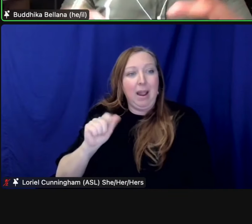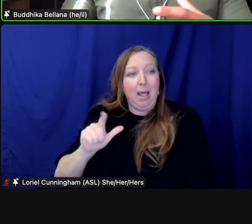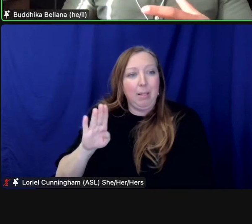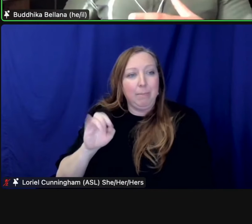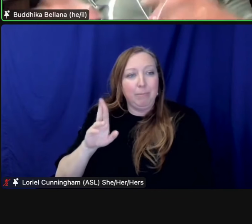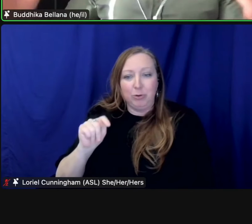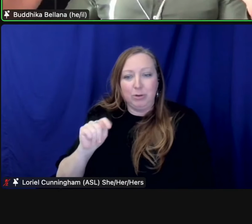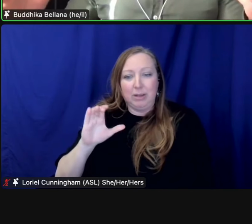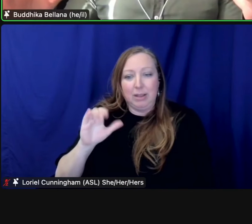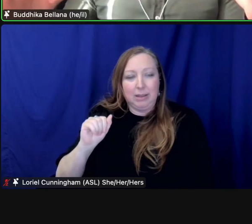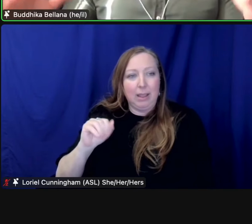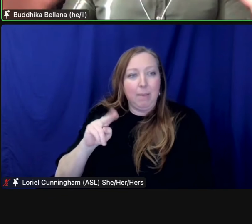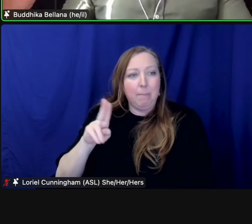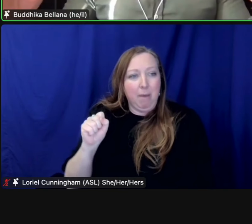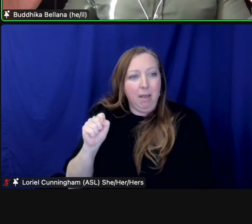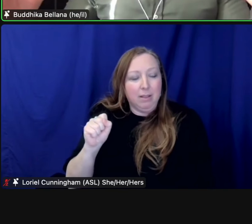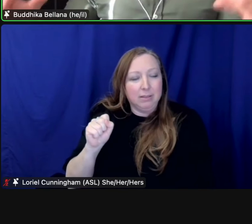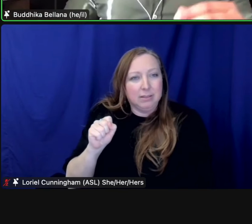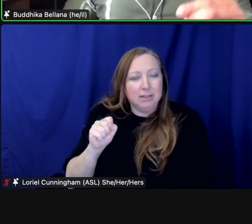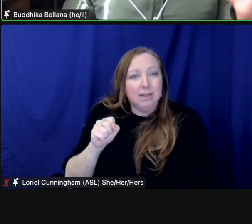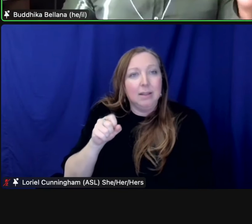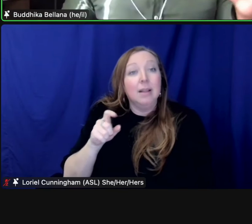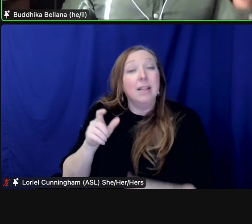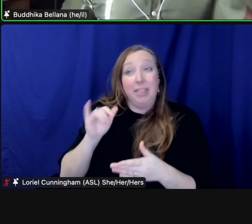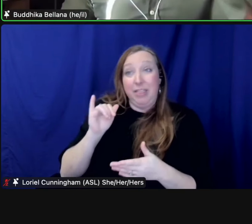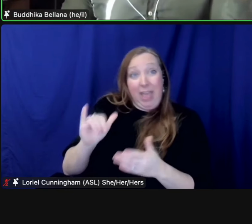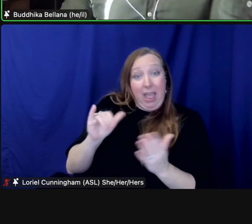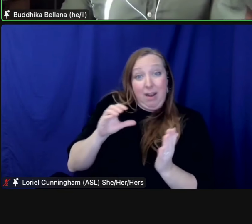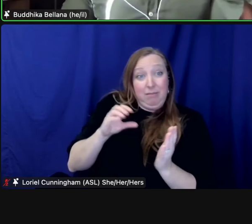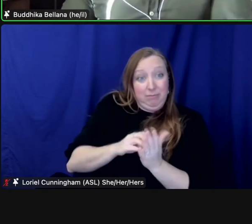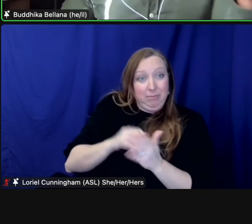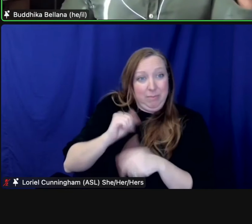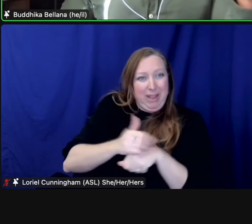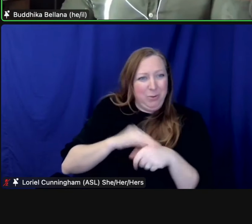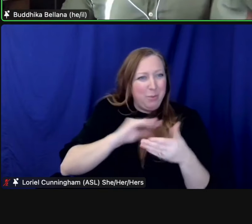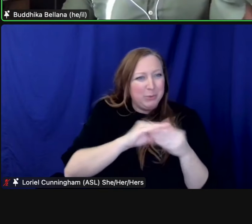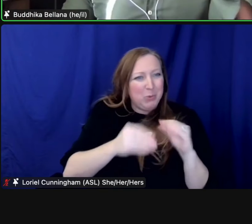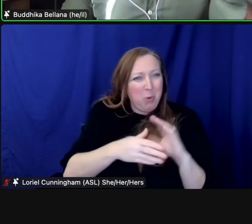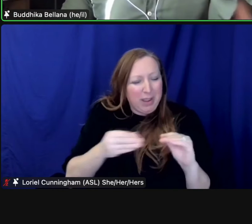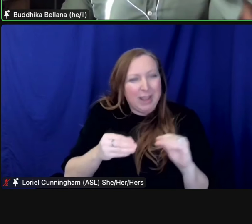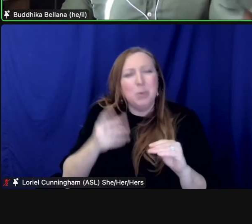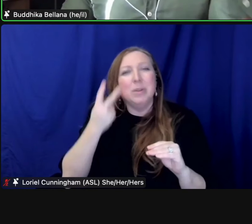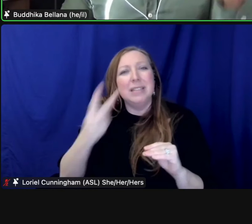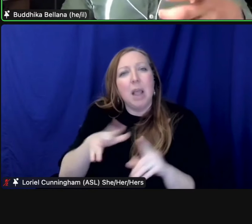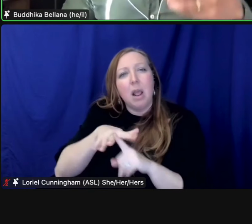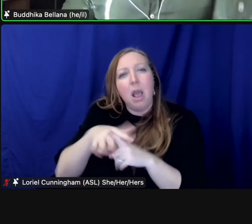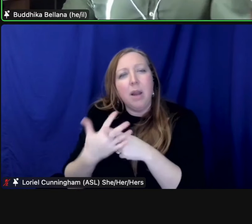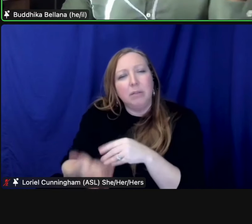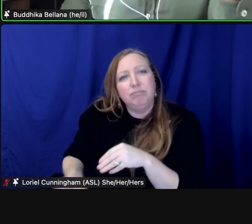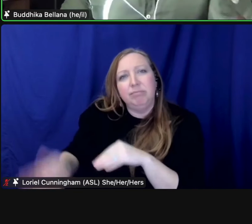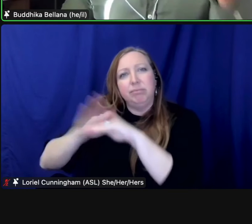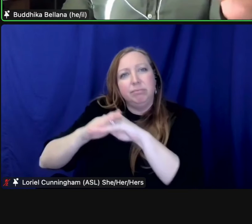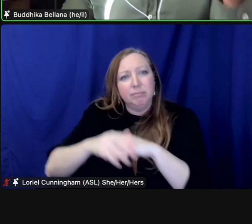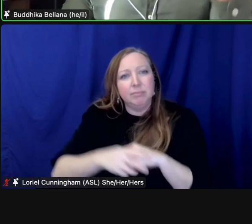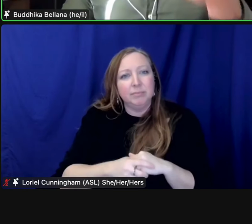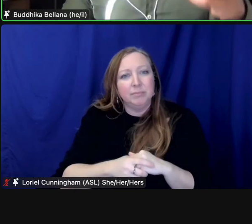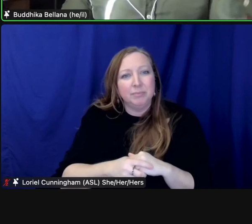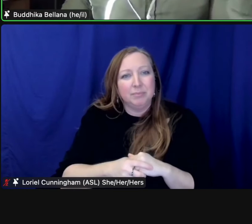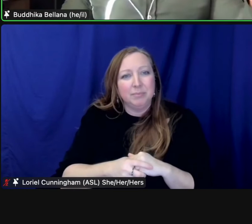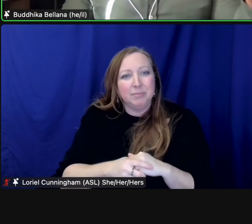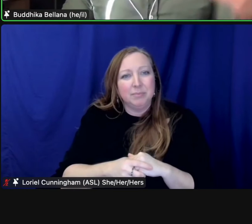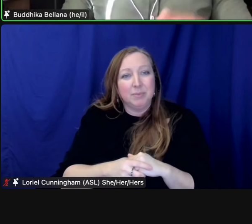amplified massively when you go from words to the word mother. Now, in the context of the